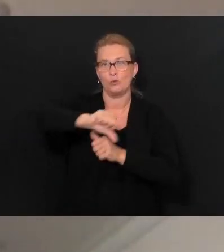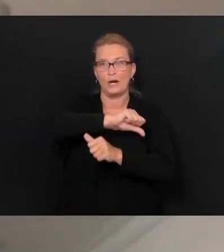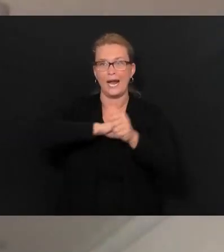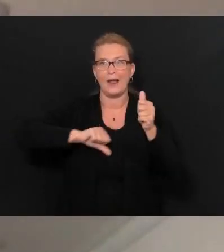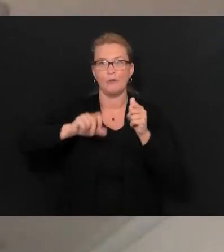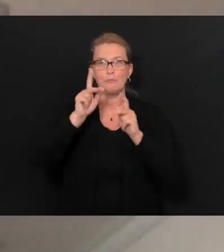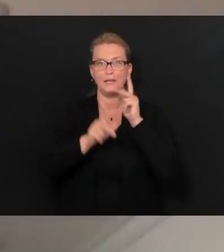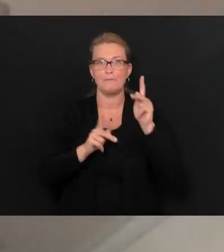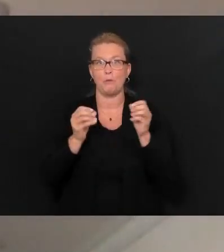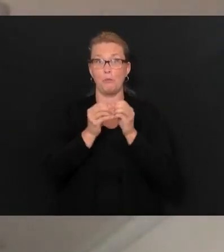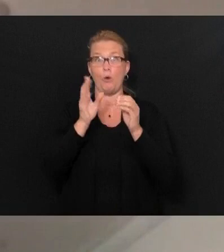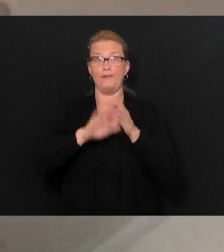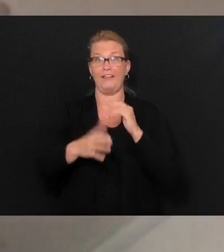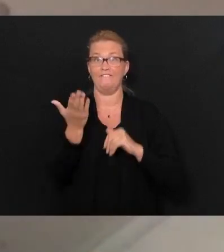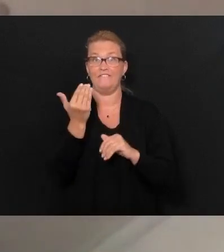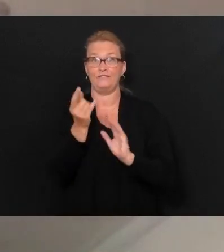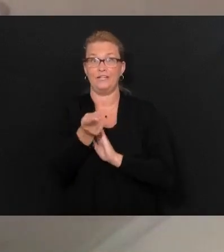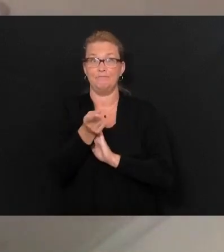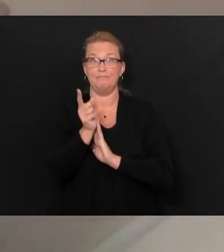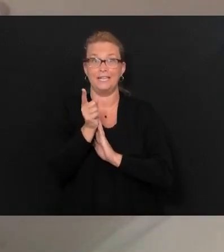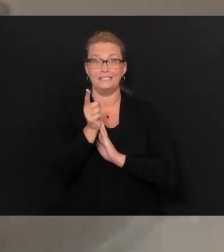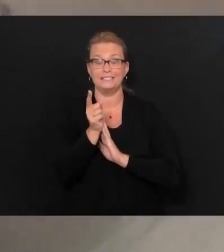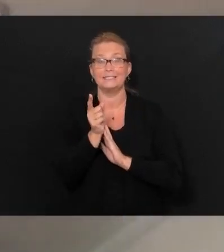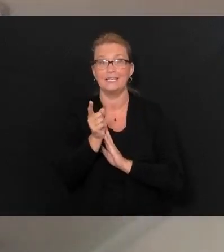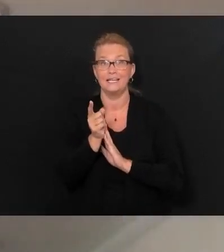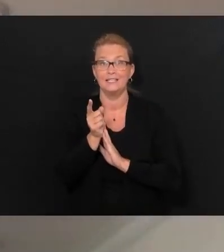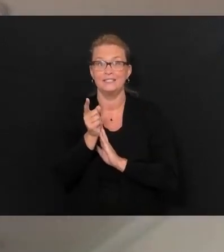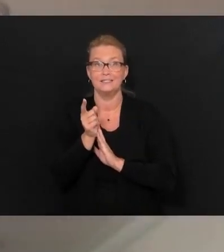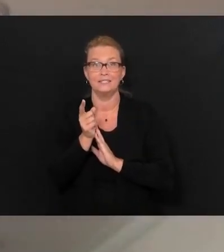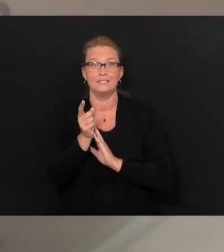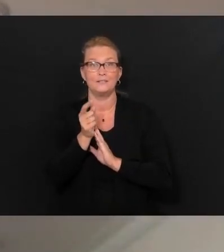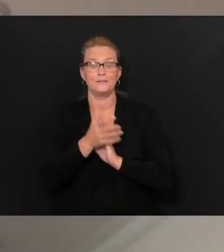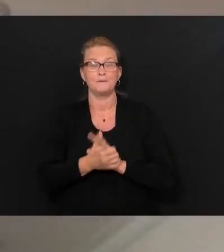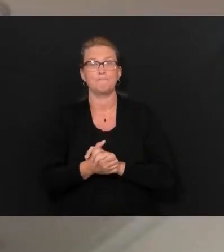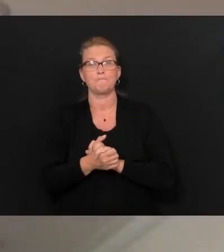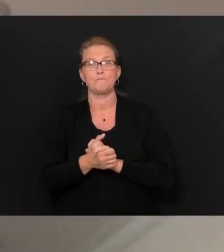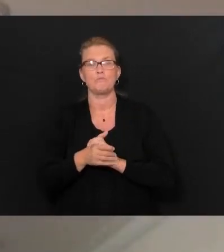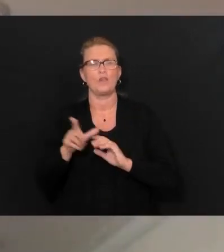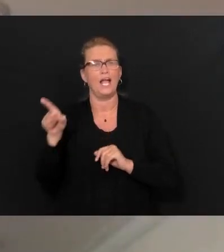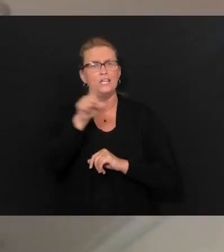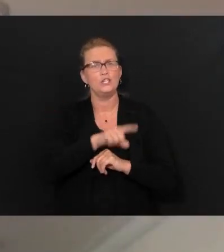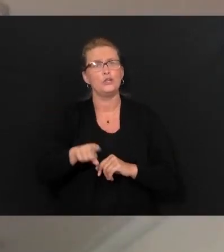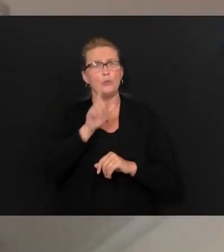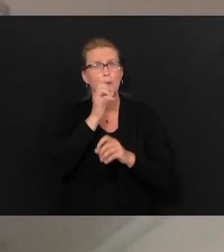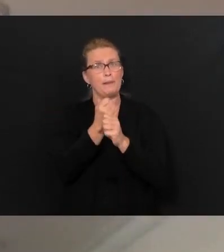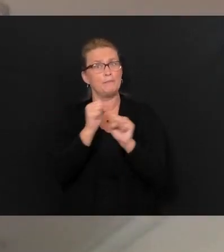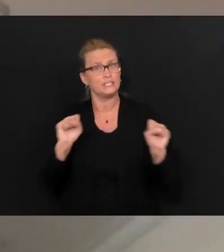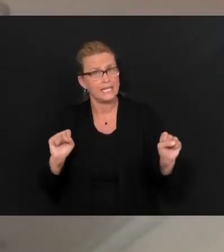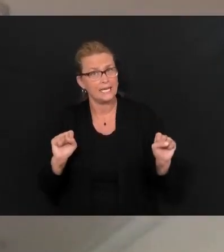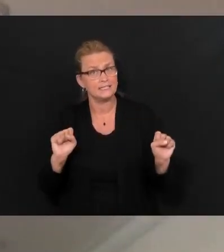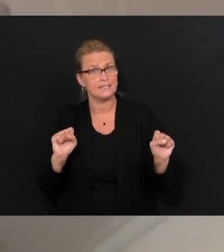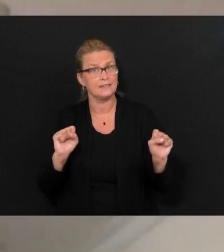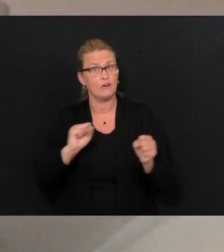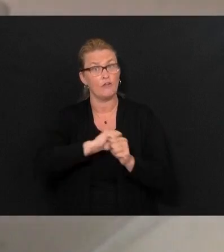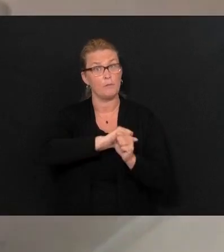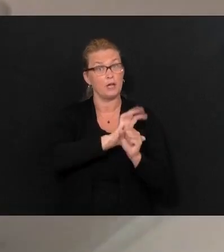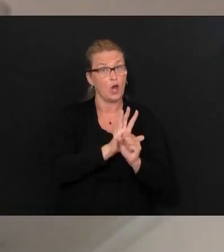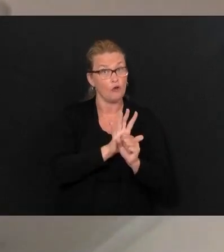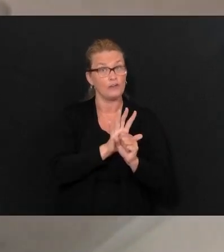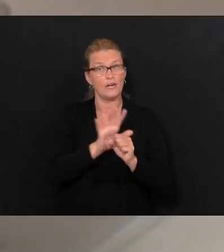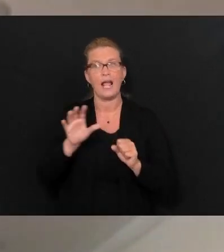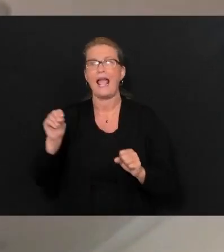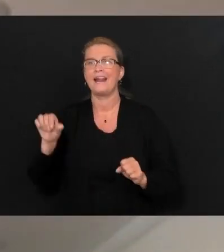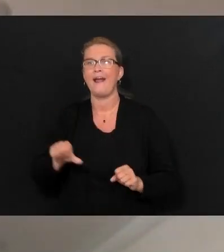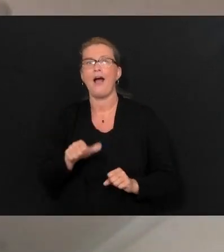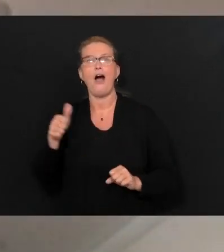15 minutes or greater that in a sustained way that you don't live with. And you'll be protected not just from the spread of COVID-19, but from